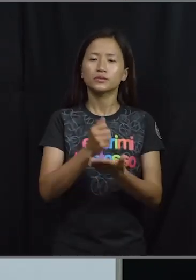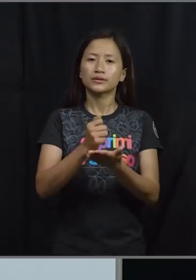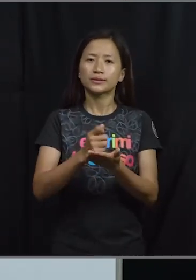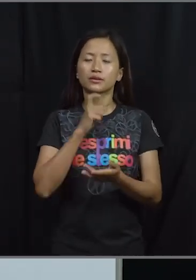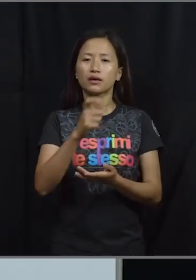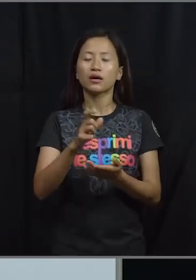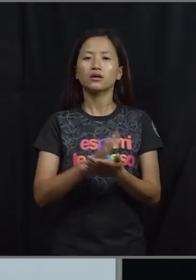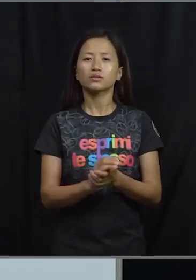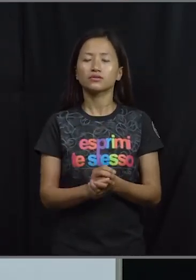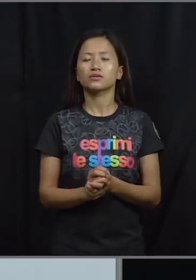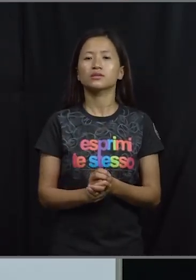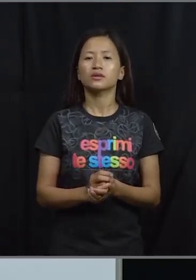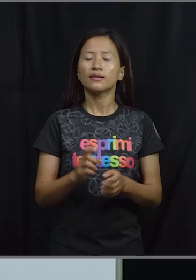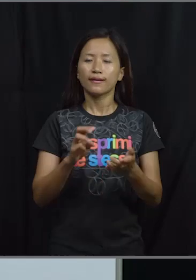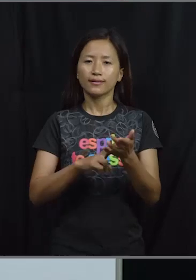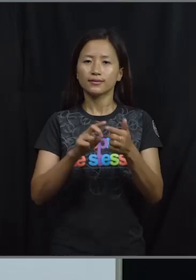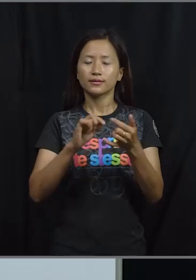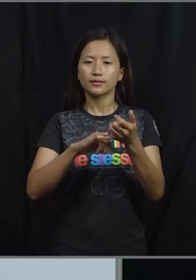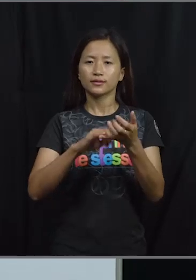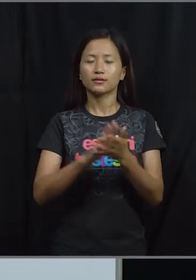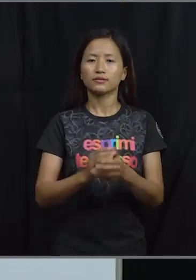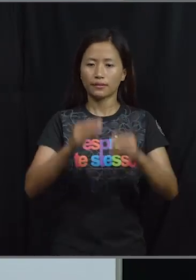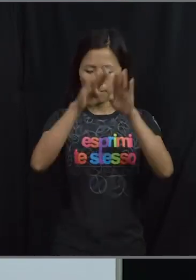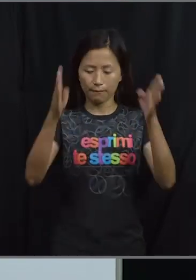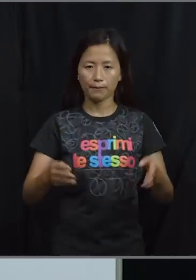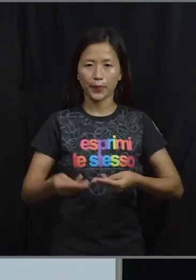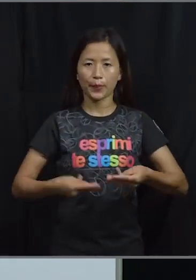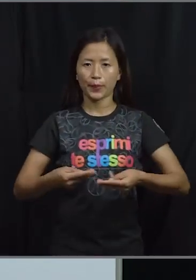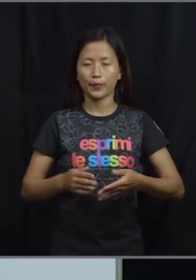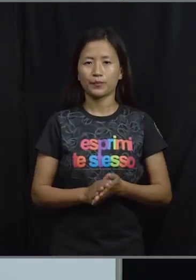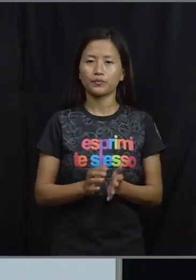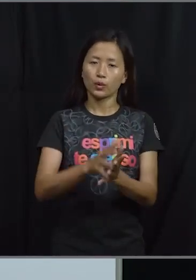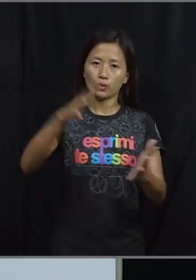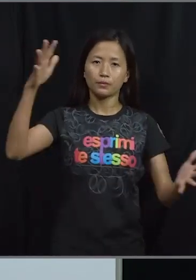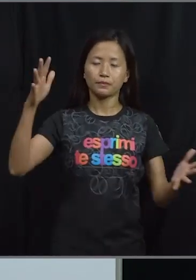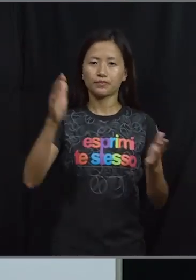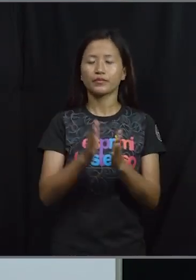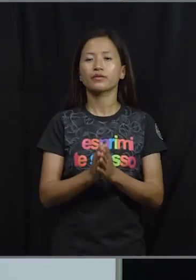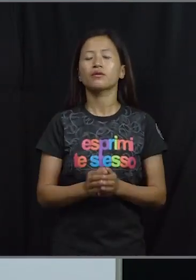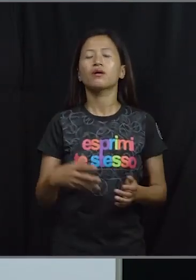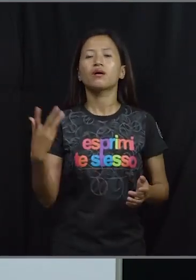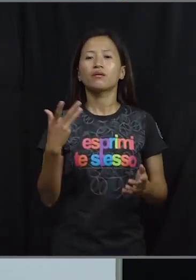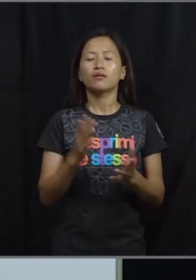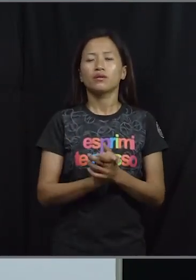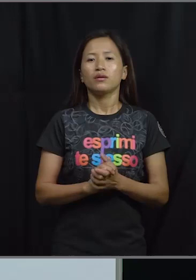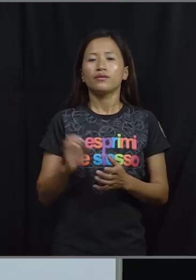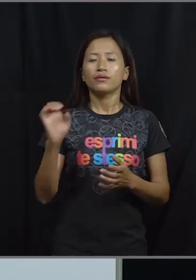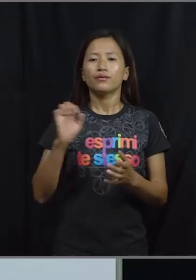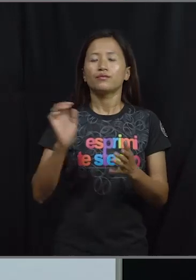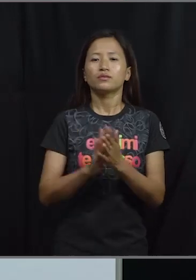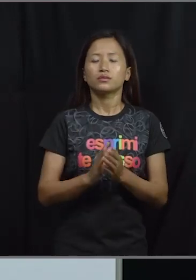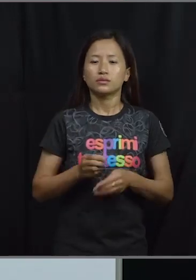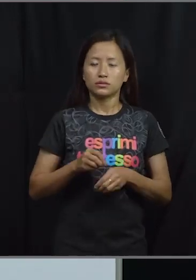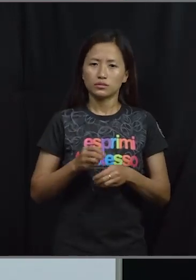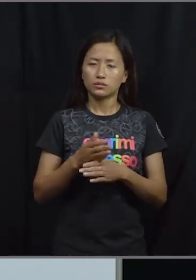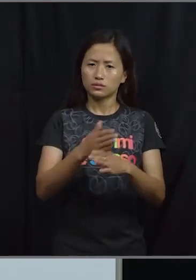consumer goods, the demand for necessity goods in the market will be large. However, if the distribution